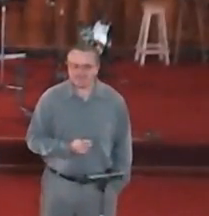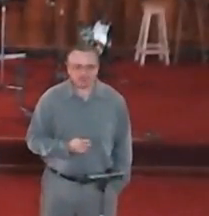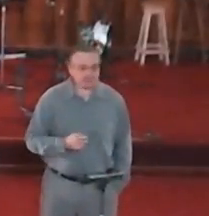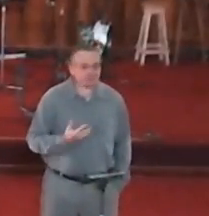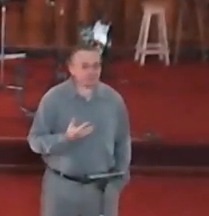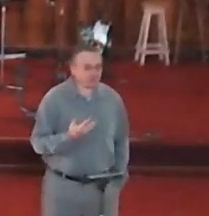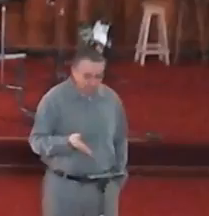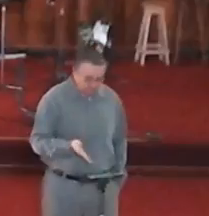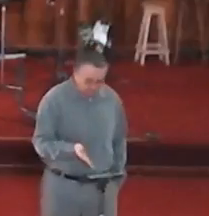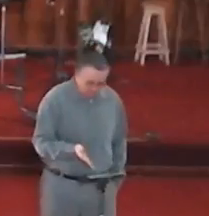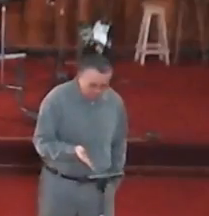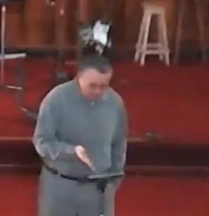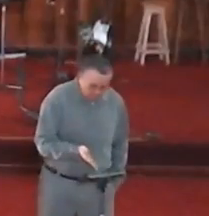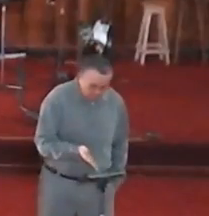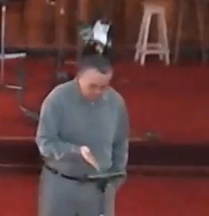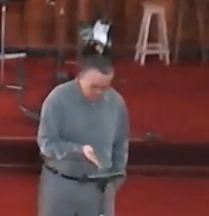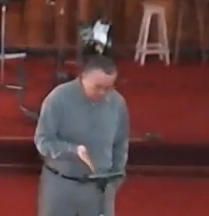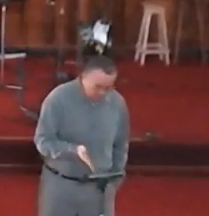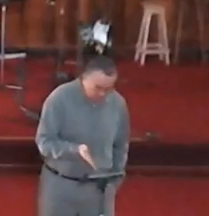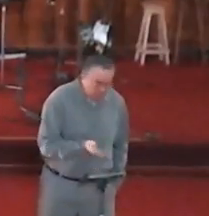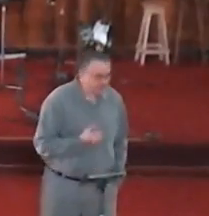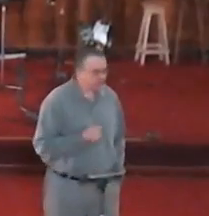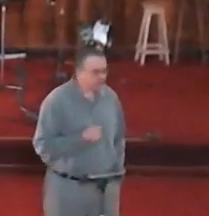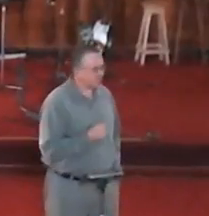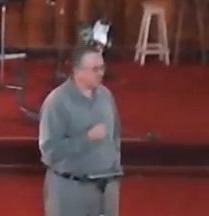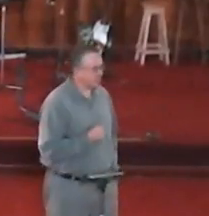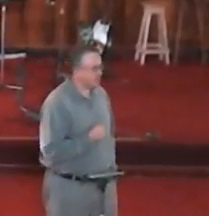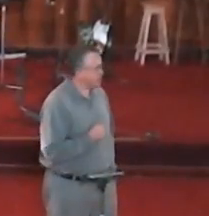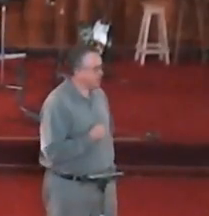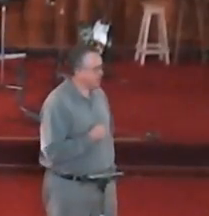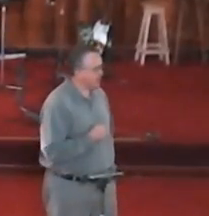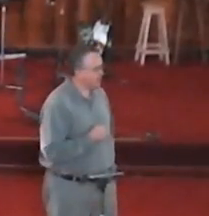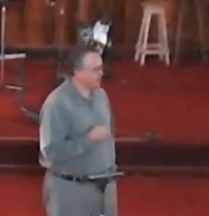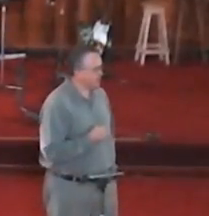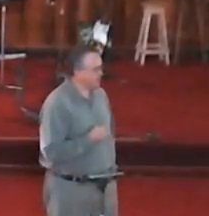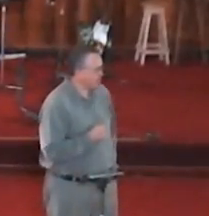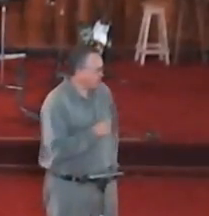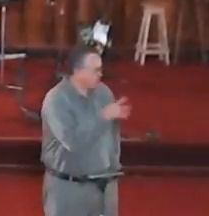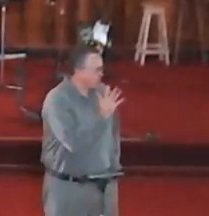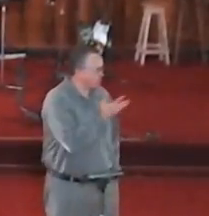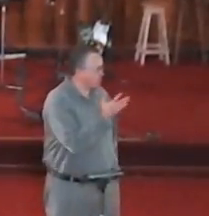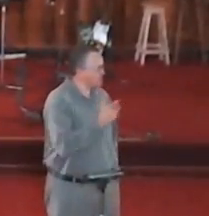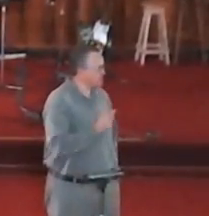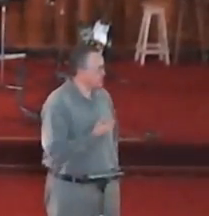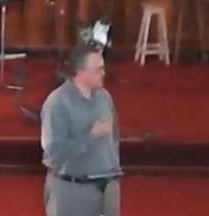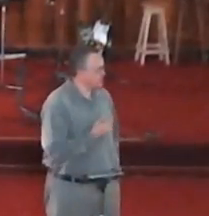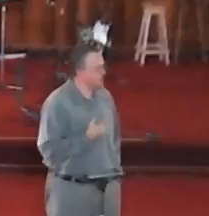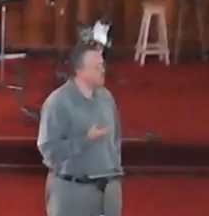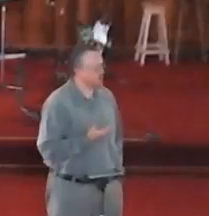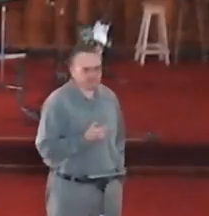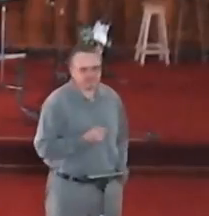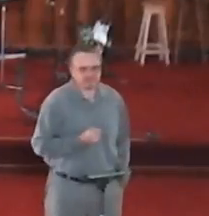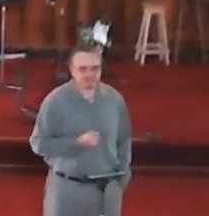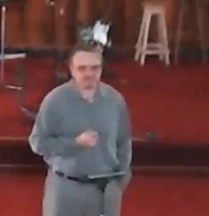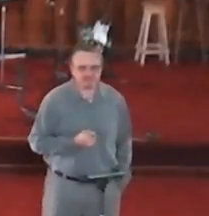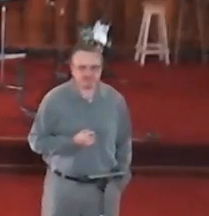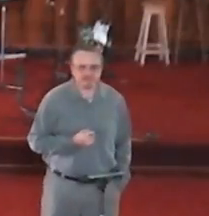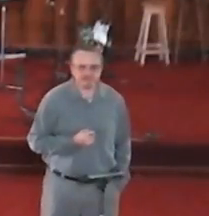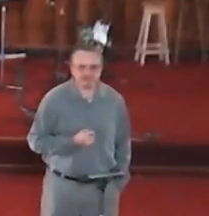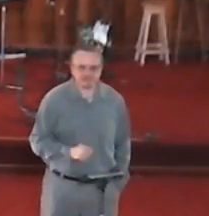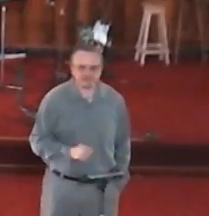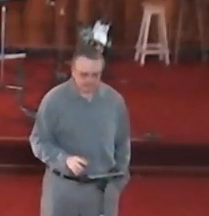Y tal vez esto no, por el tono del versículo 39, no fue algo así como una discusión muy simple.